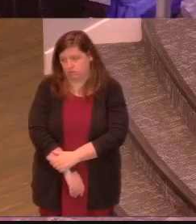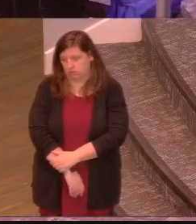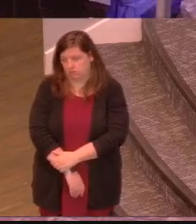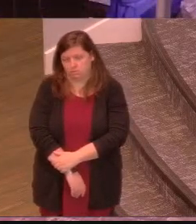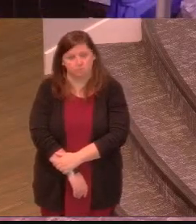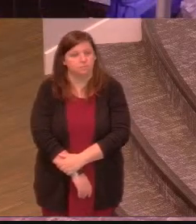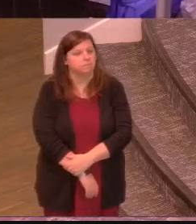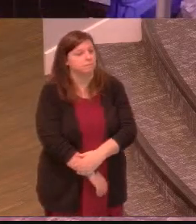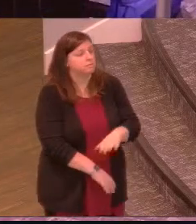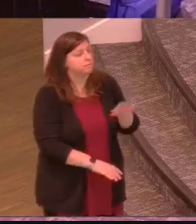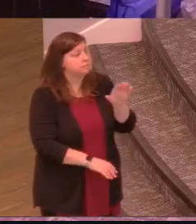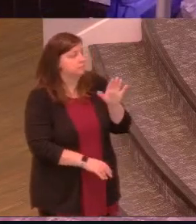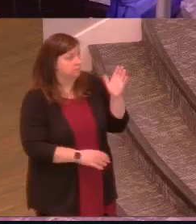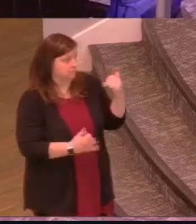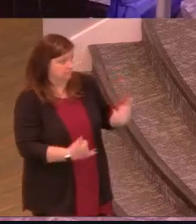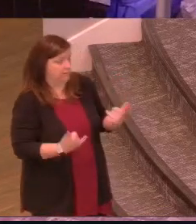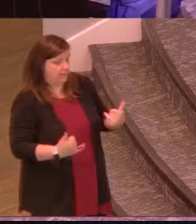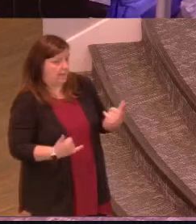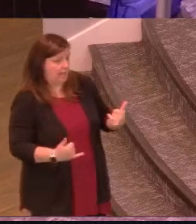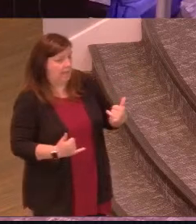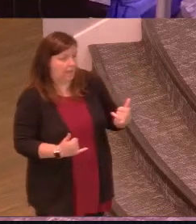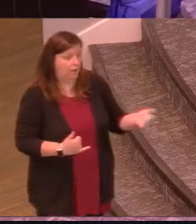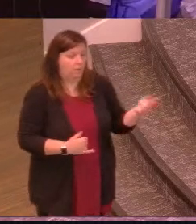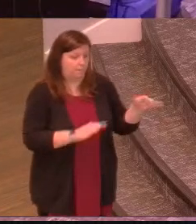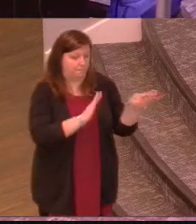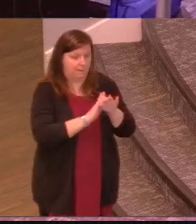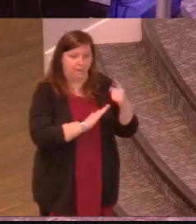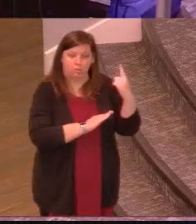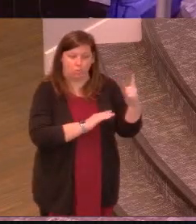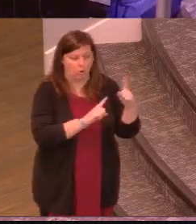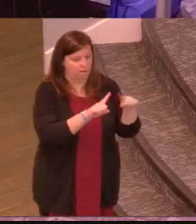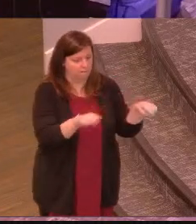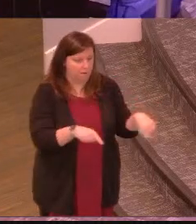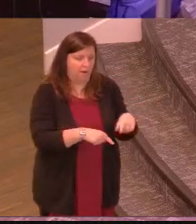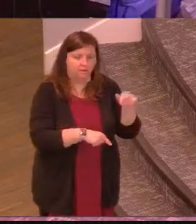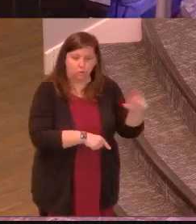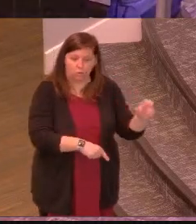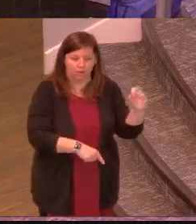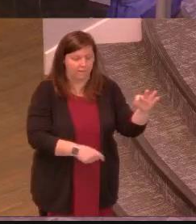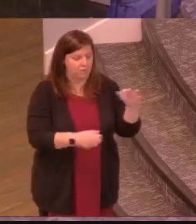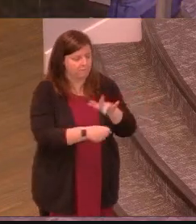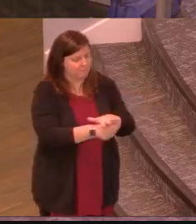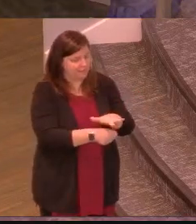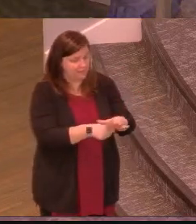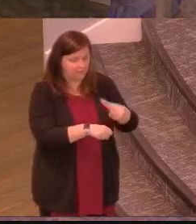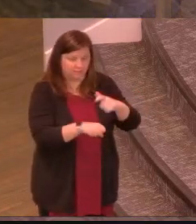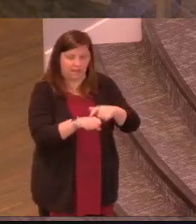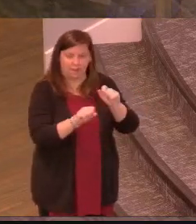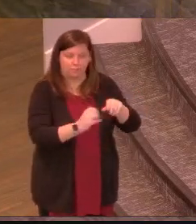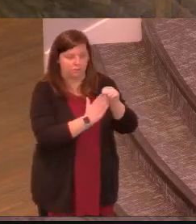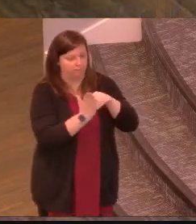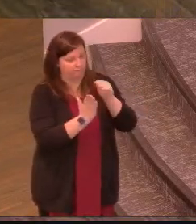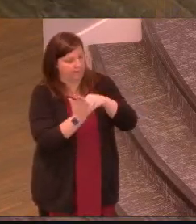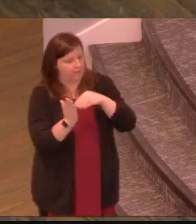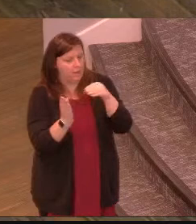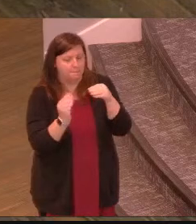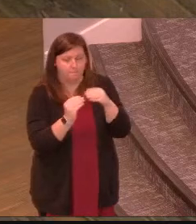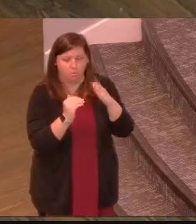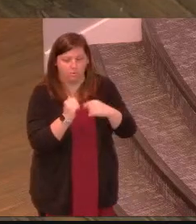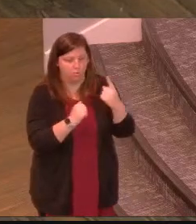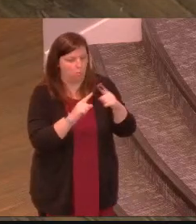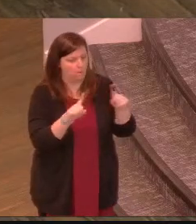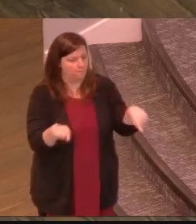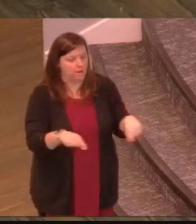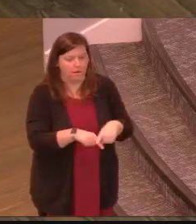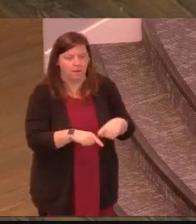All right, now you can write on one box, or if you have a lot of time, you can fill out more than one box. This will be the last time we